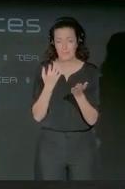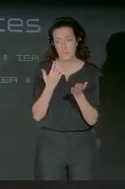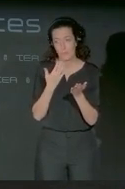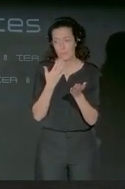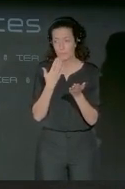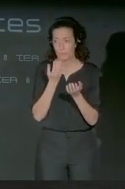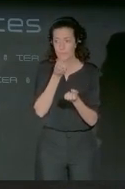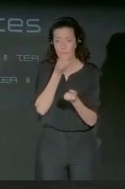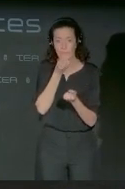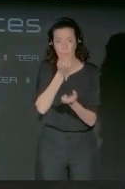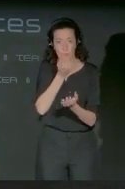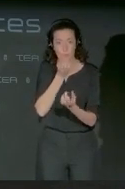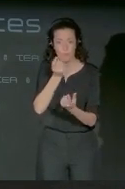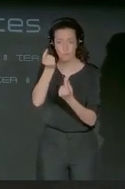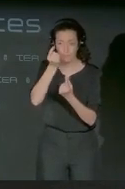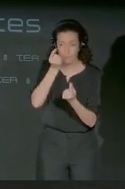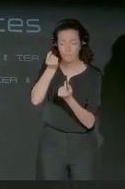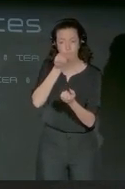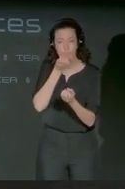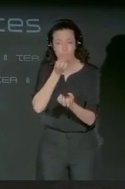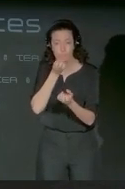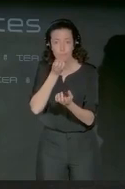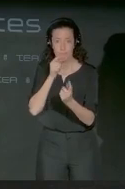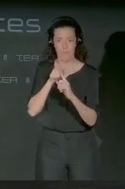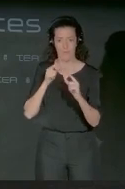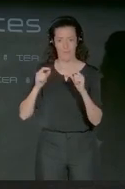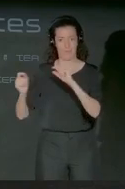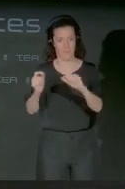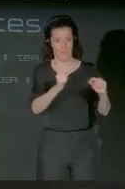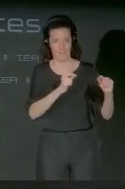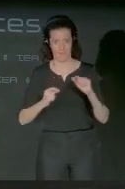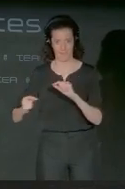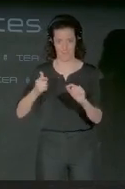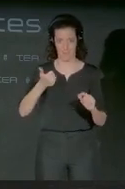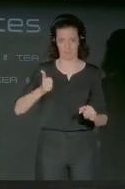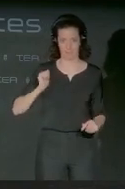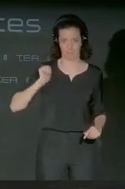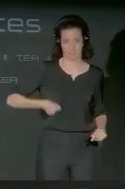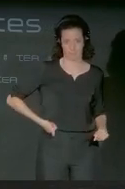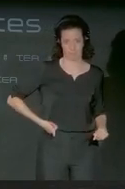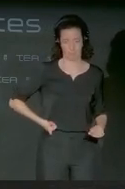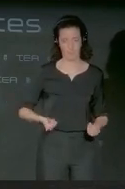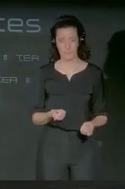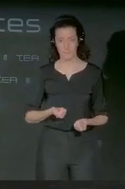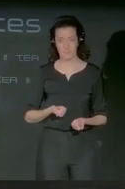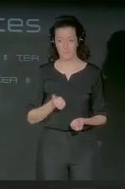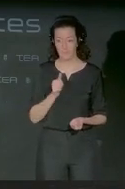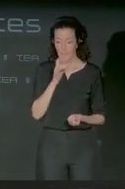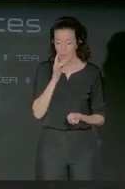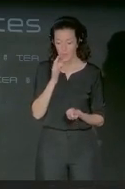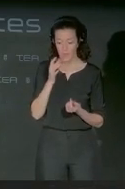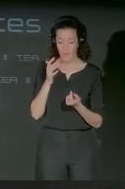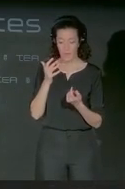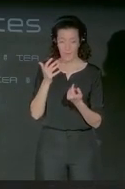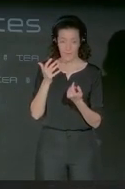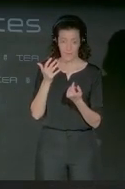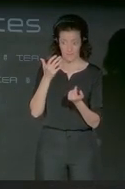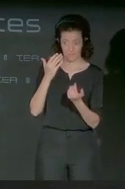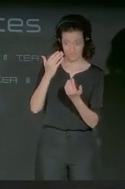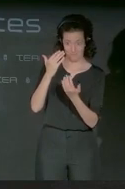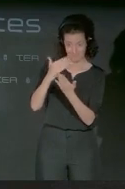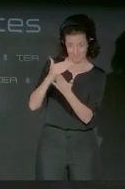doing is we're going to study carefully the recommendations, which are the fruit of this structured dialogue